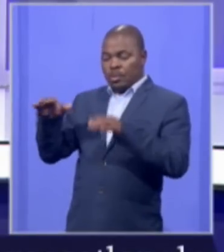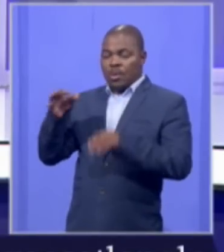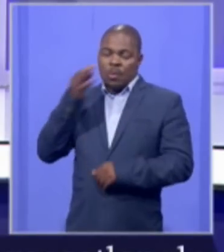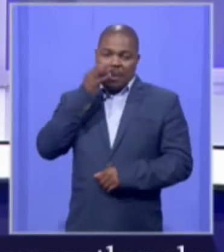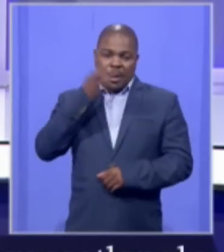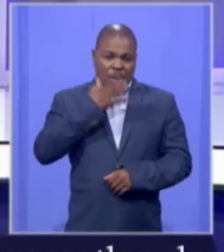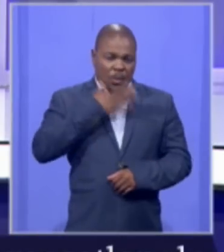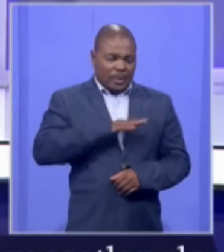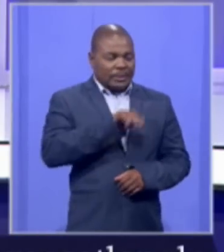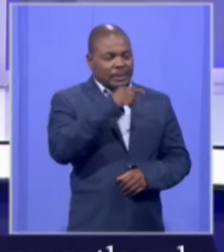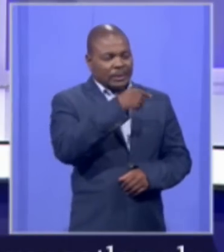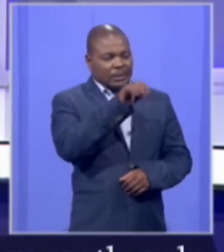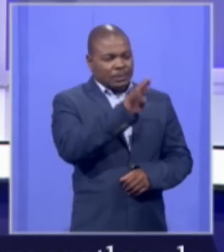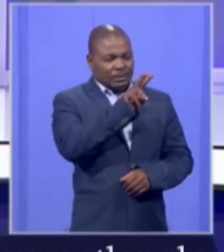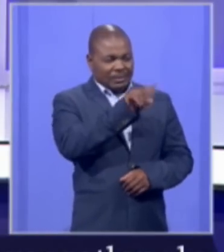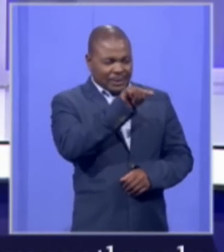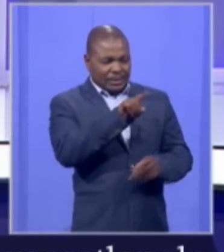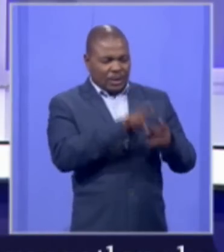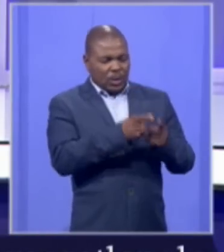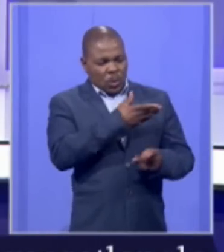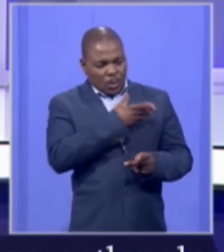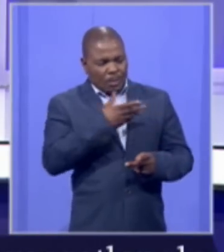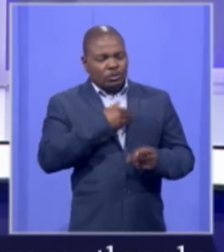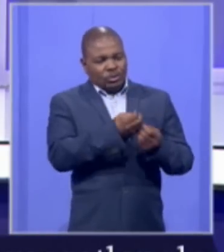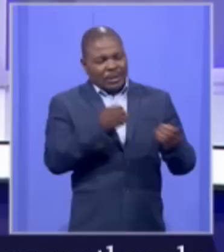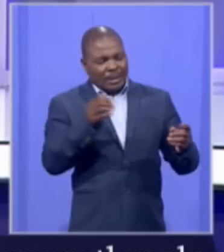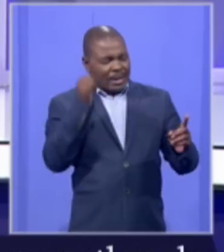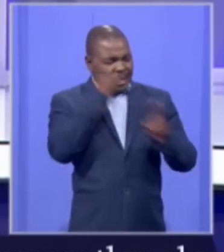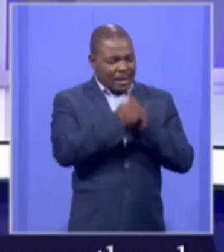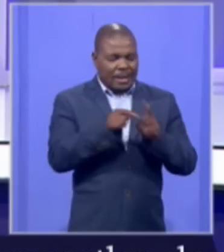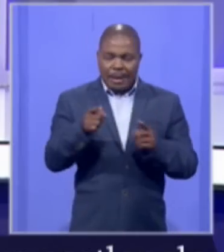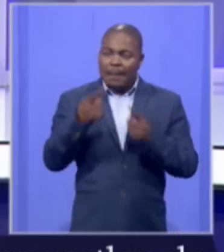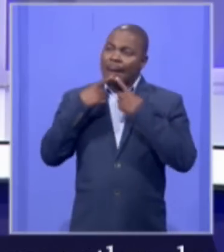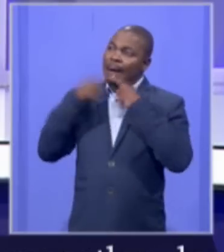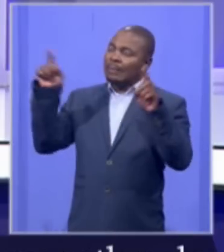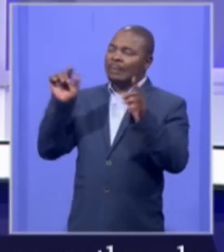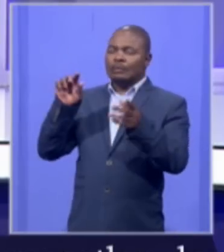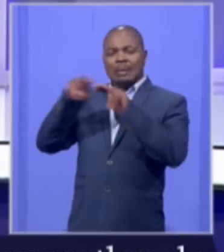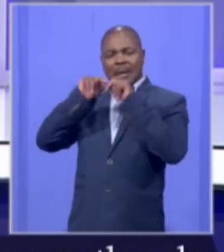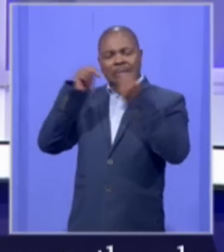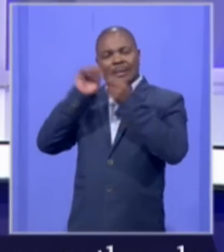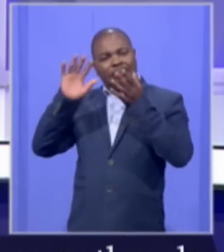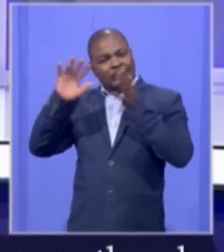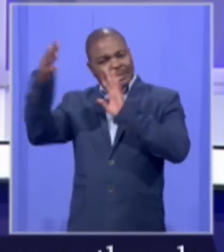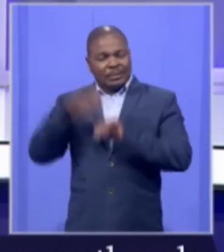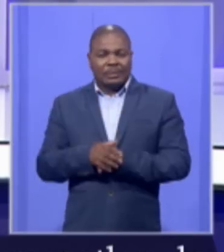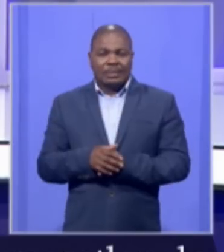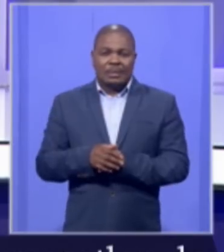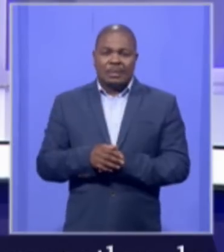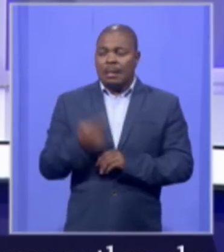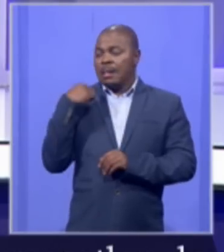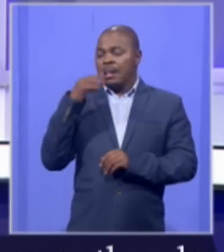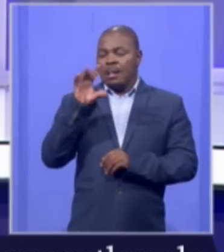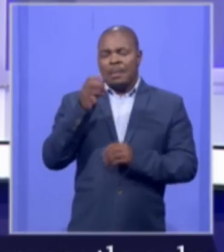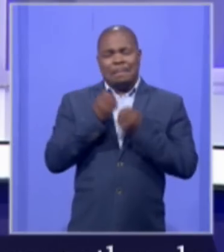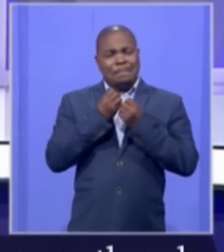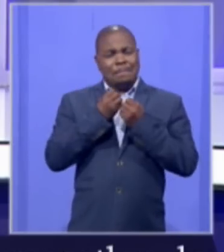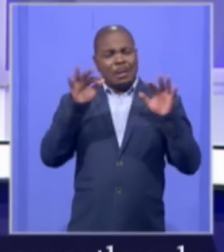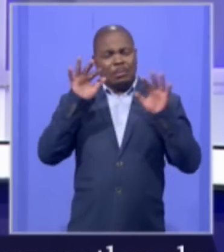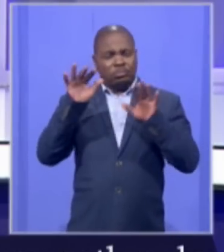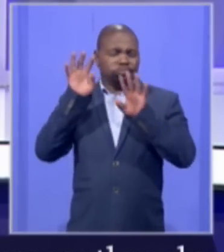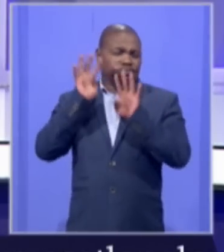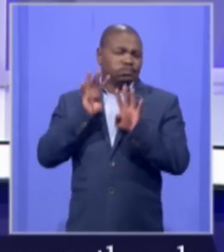bong le dipolao tša bana le basadi bjalo ka masetlapelo a bosetšhaba. Ka labobedi diketekete tša badudi ba tšwile ka mmetela go dira